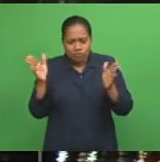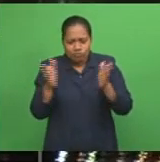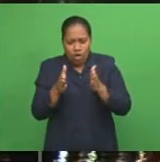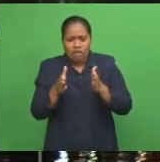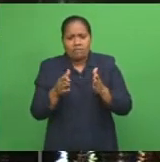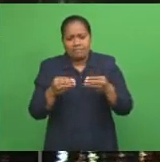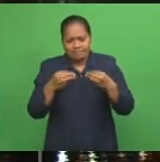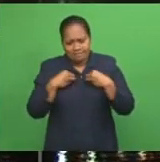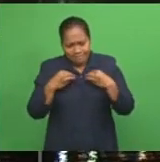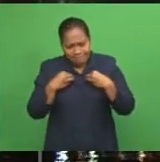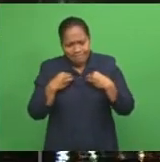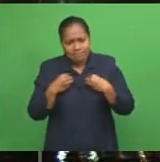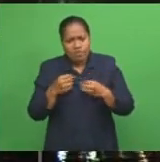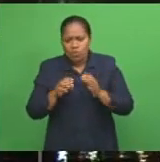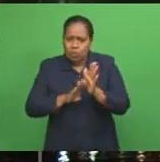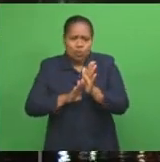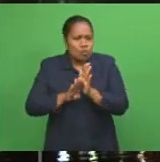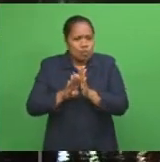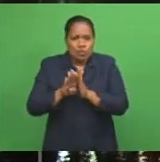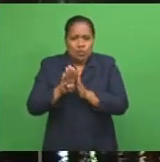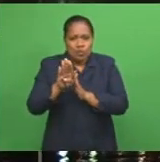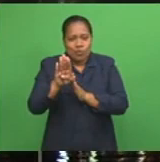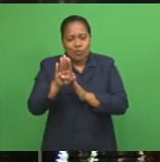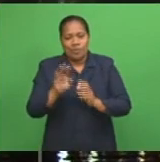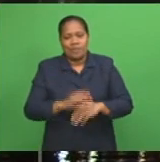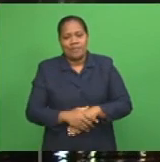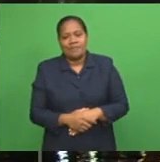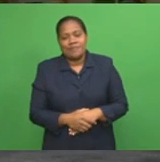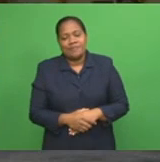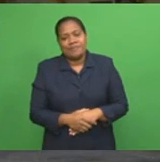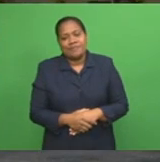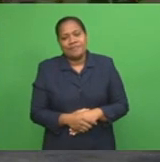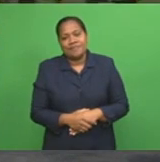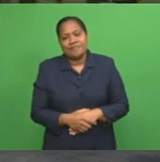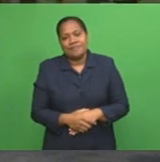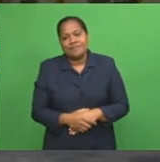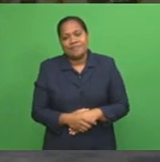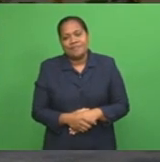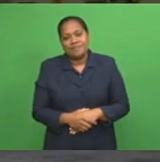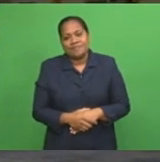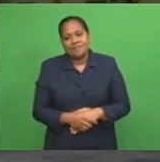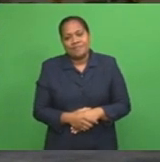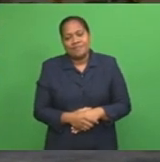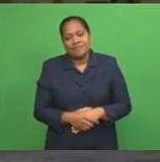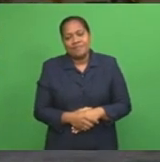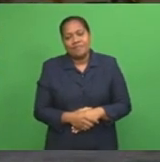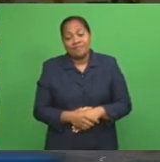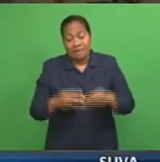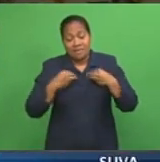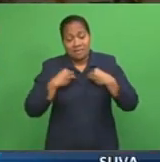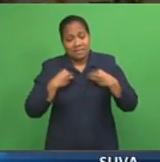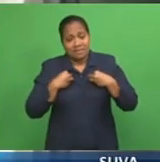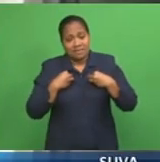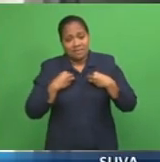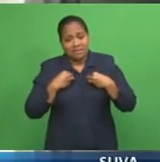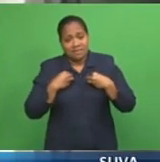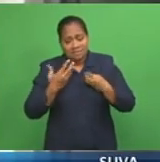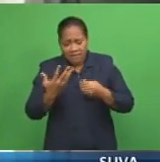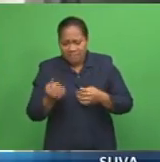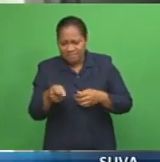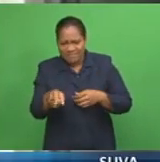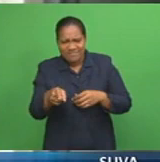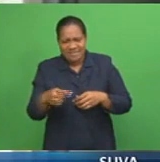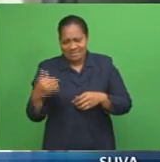the digital space. Pranita Prakash reports. As businesses reel with the effects of